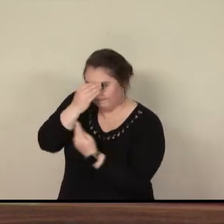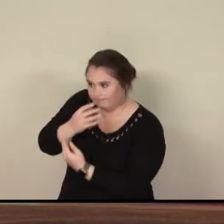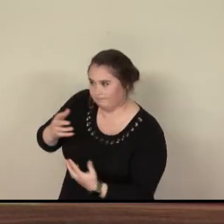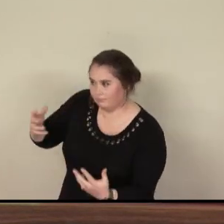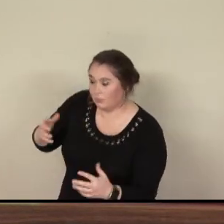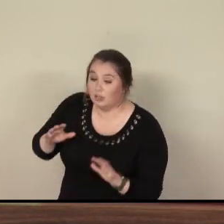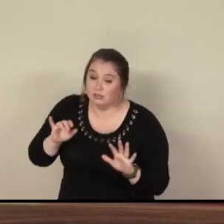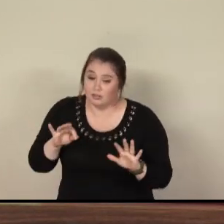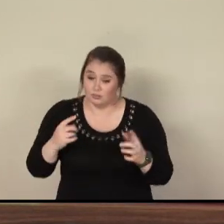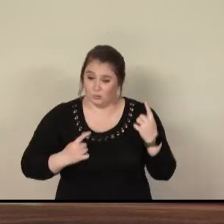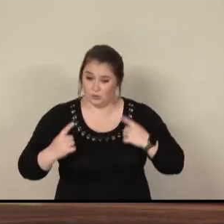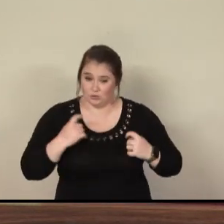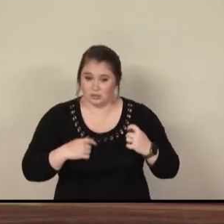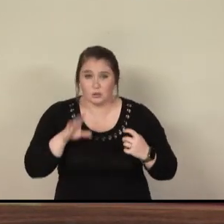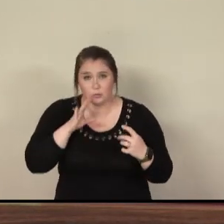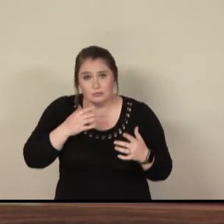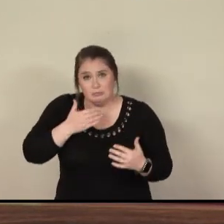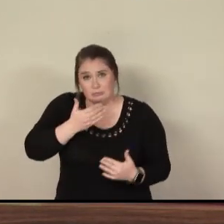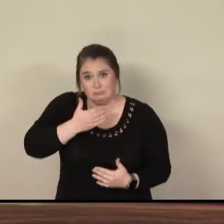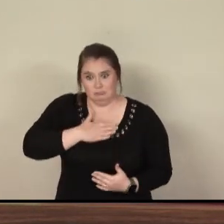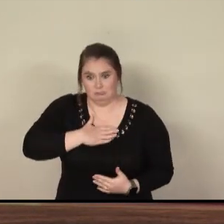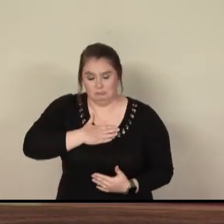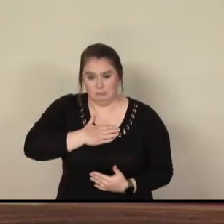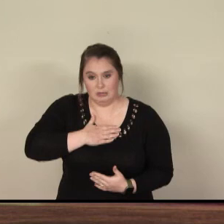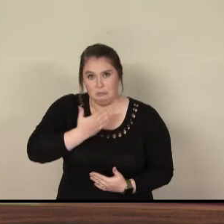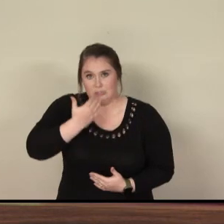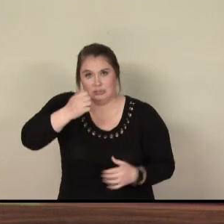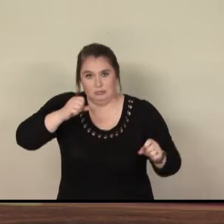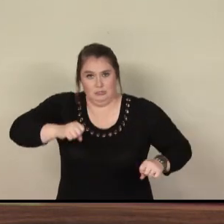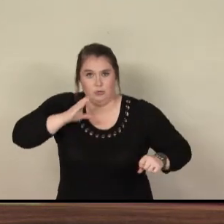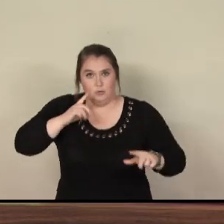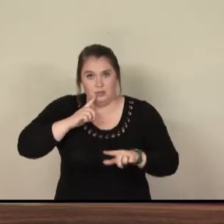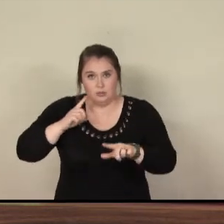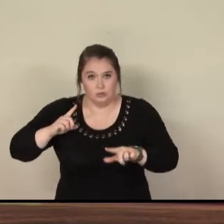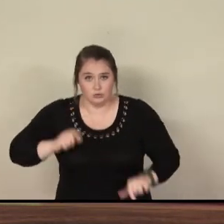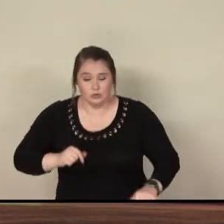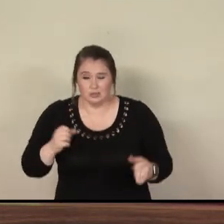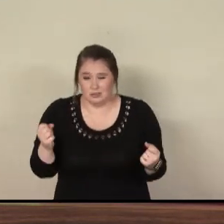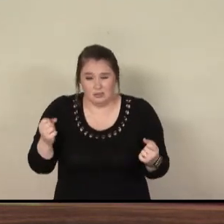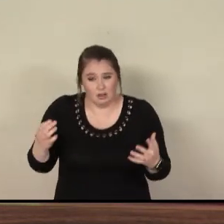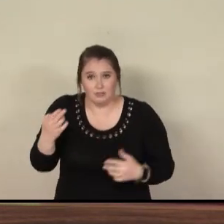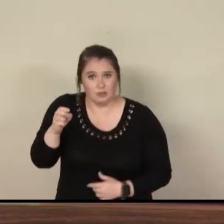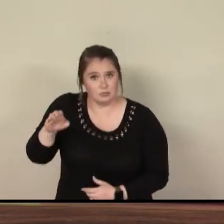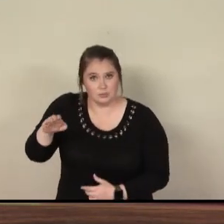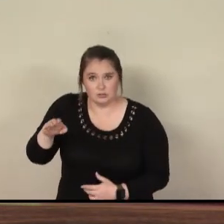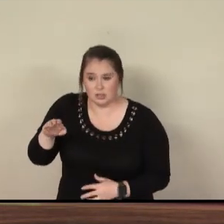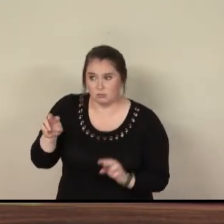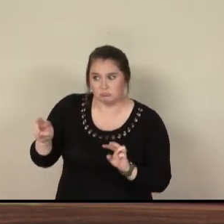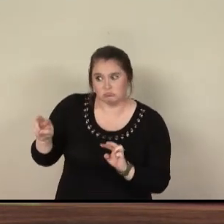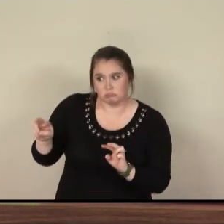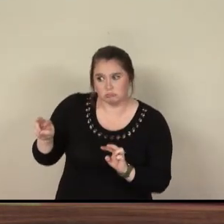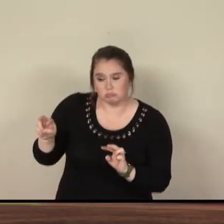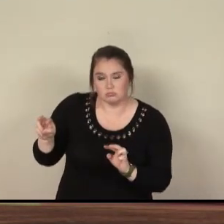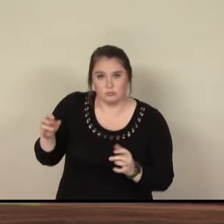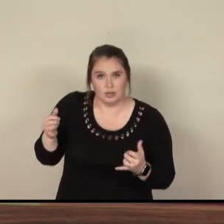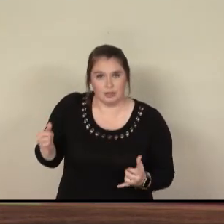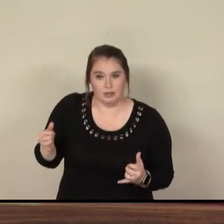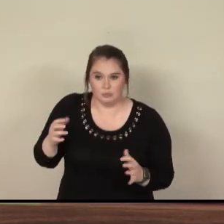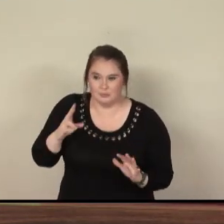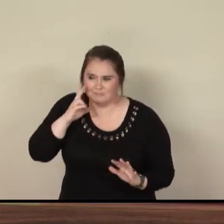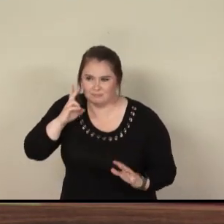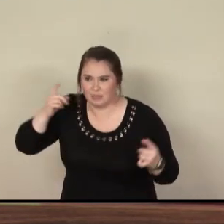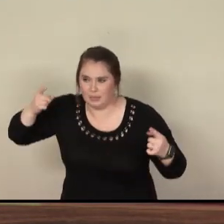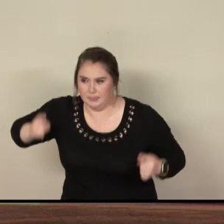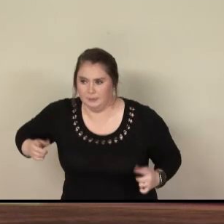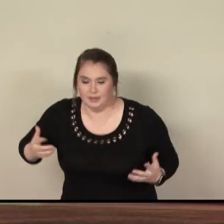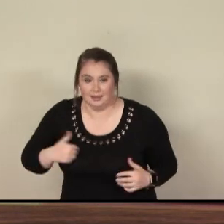you have any questions, I'll do my best to answer. Like I said, there are all kinds of bills flying around, and we're doing our best to monitor them.